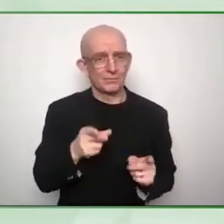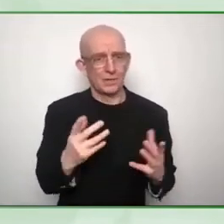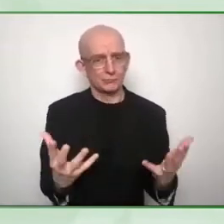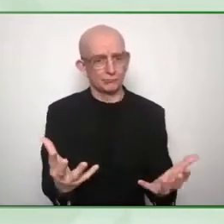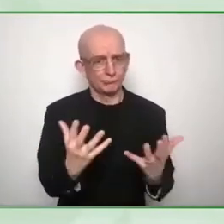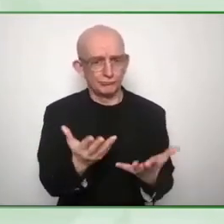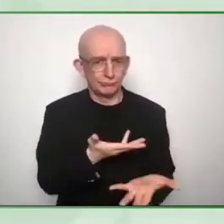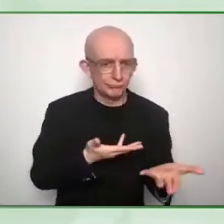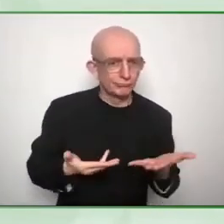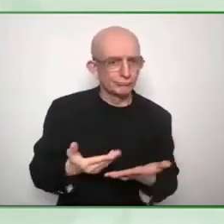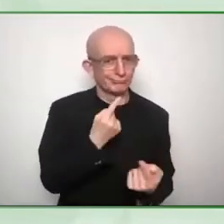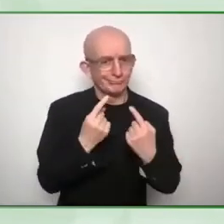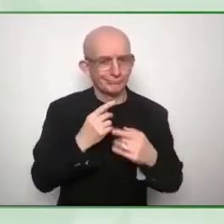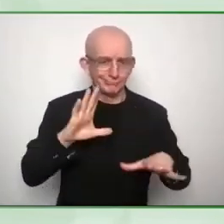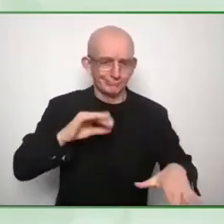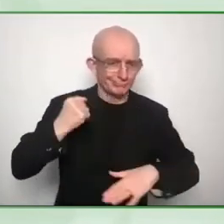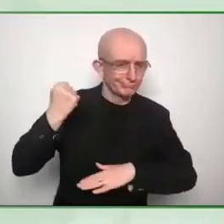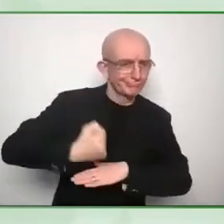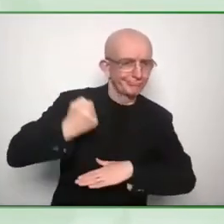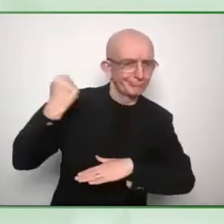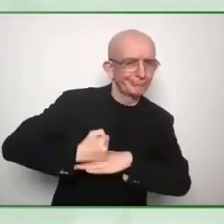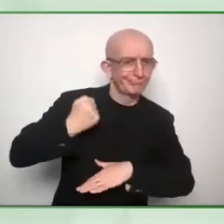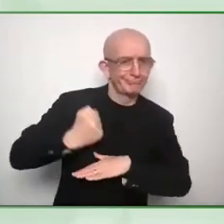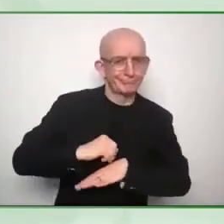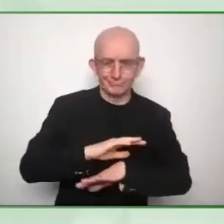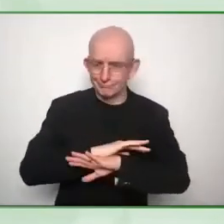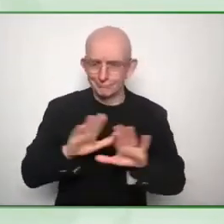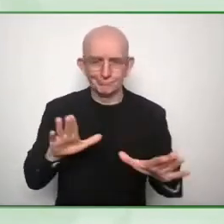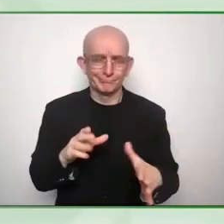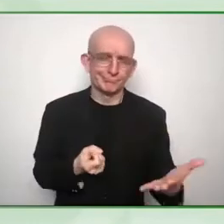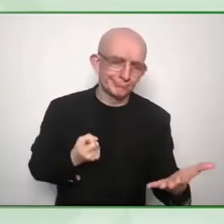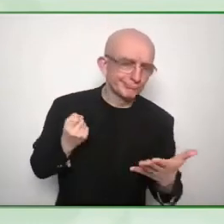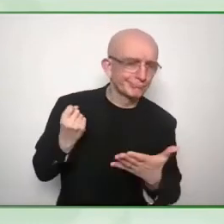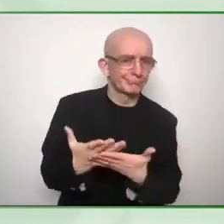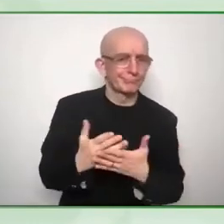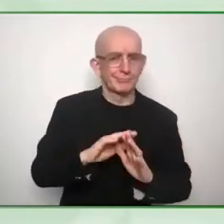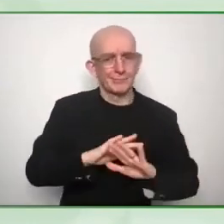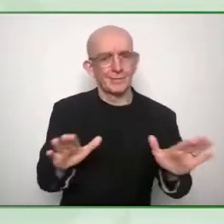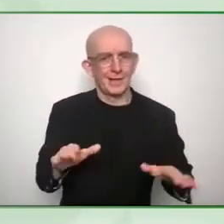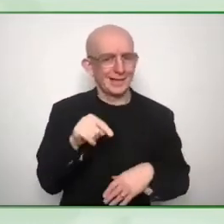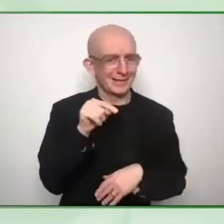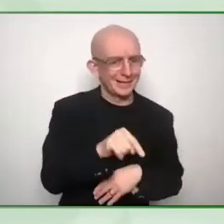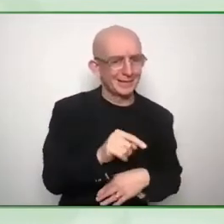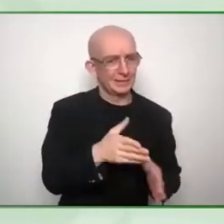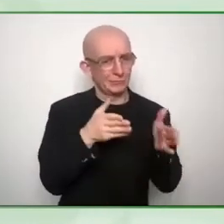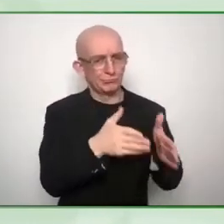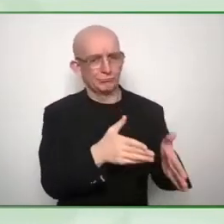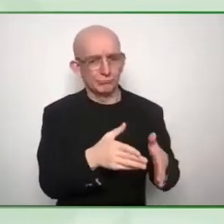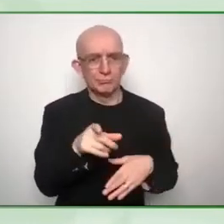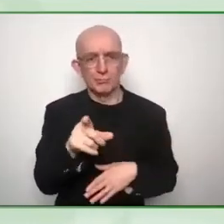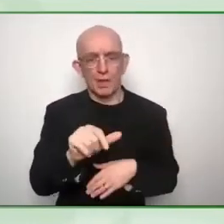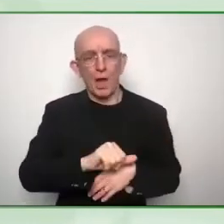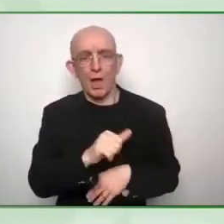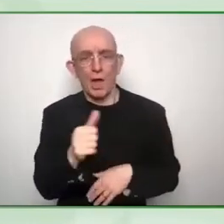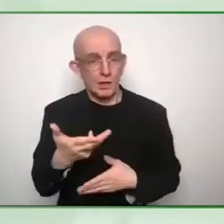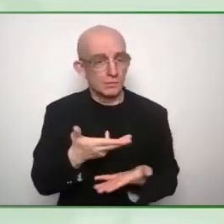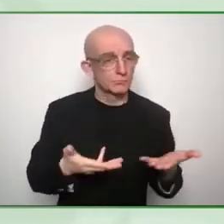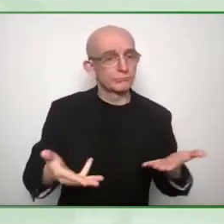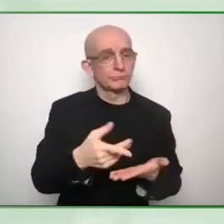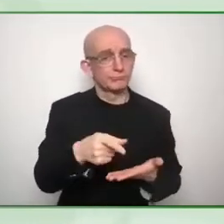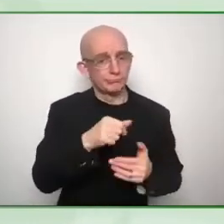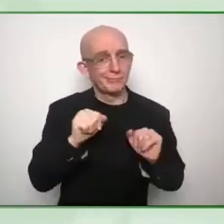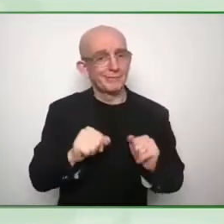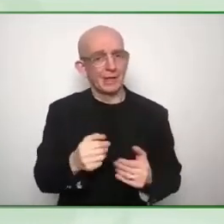would benefit from fellowship projects, from leadership and training, and for maybe even taking some of